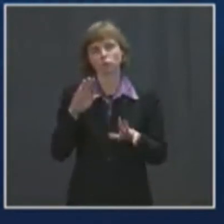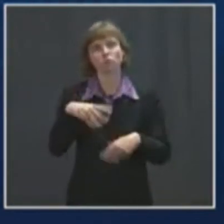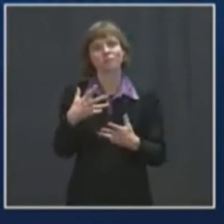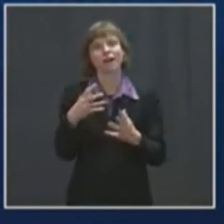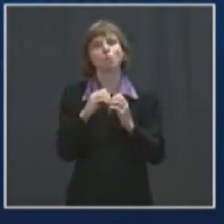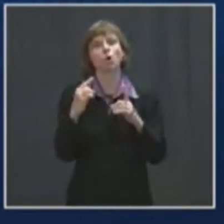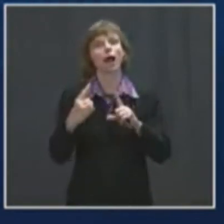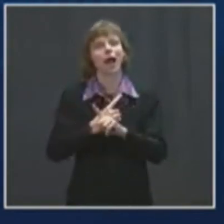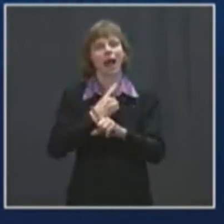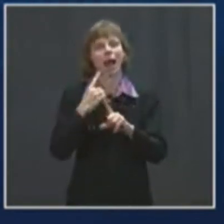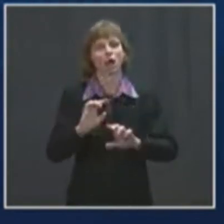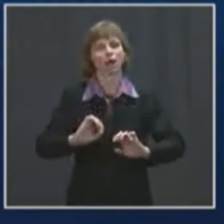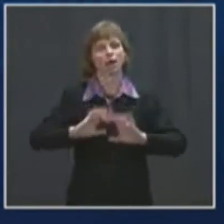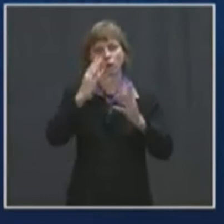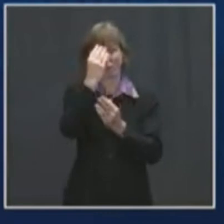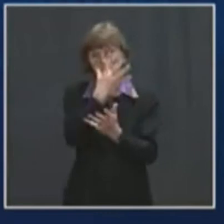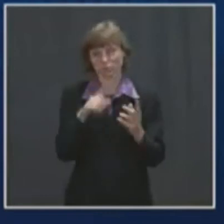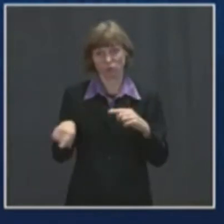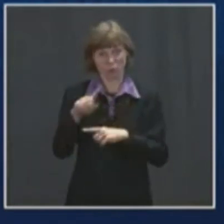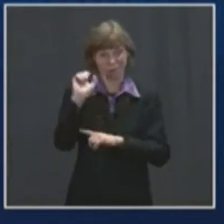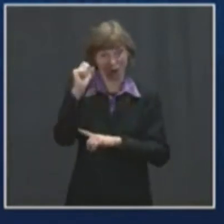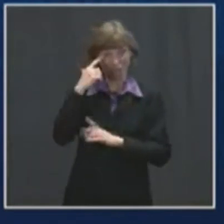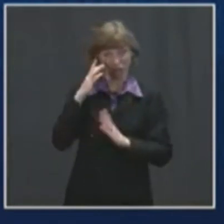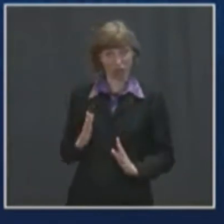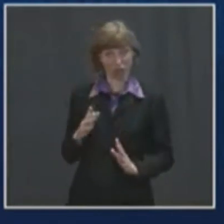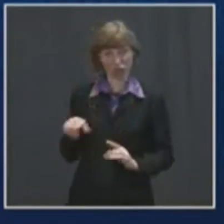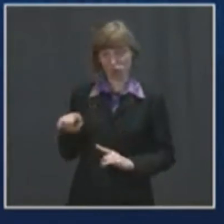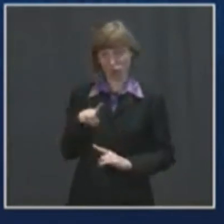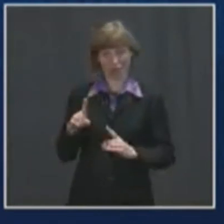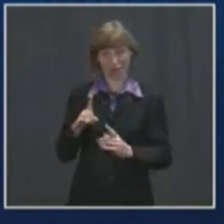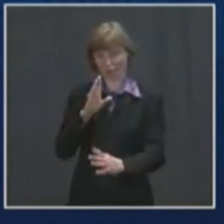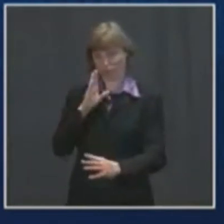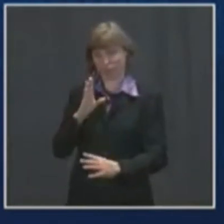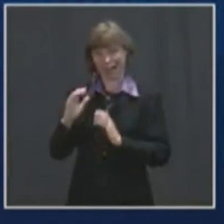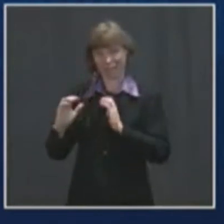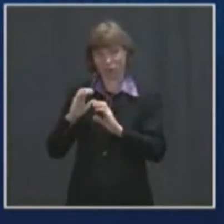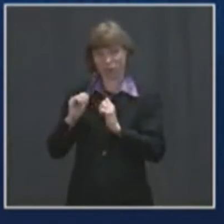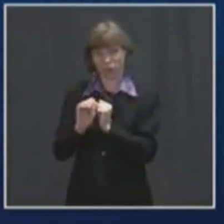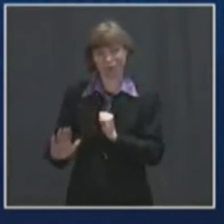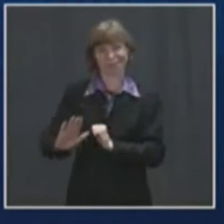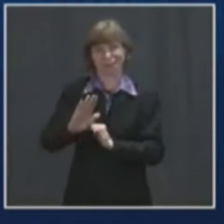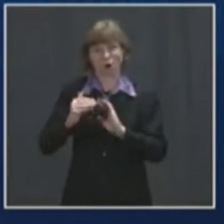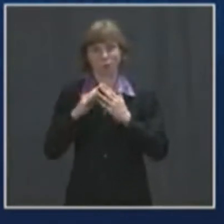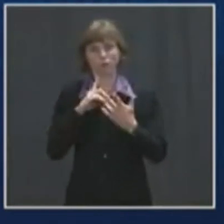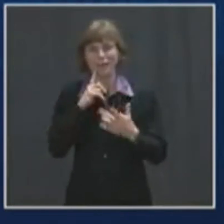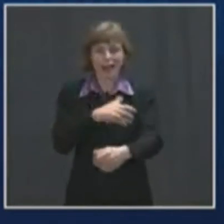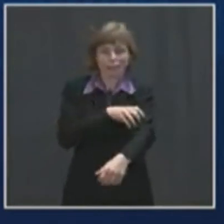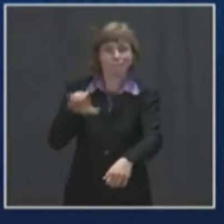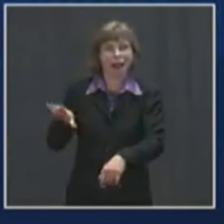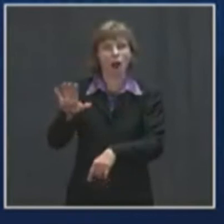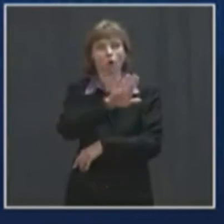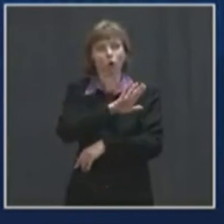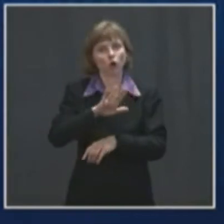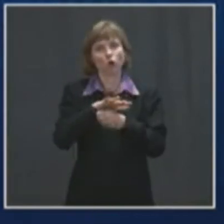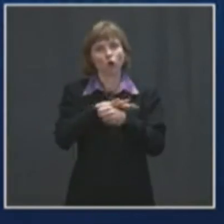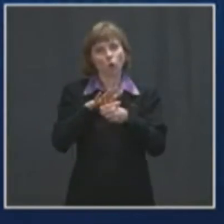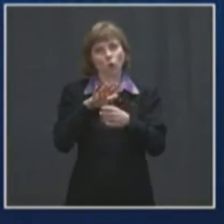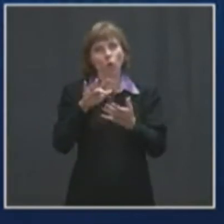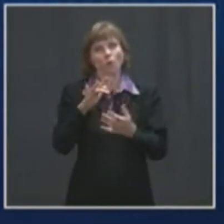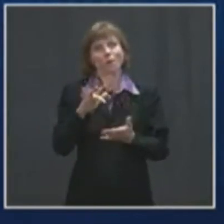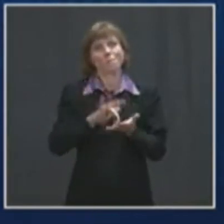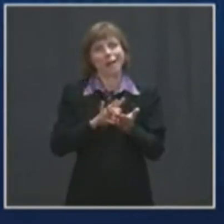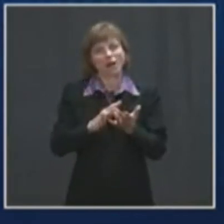clear information to governors so that they can also communicate with communities, empower local medical experts and doctors so that they can communicate more